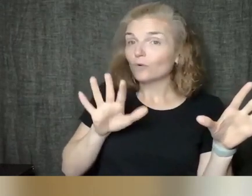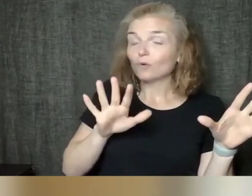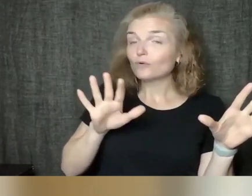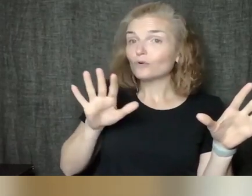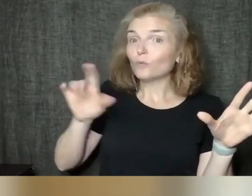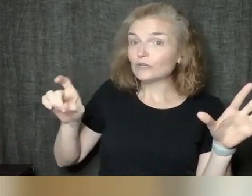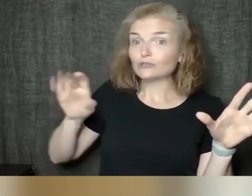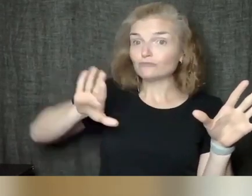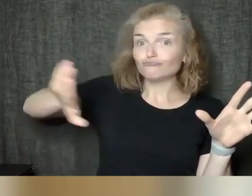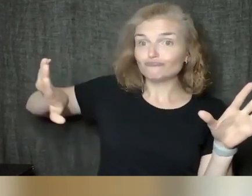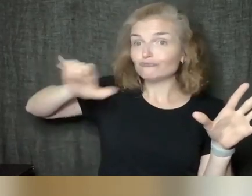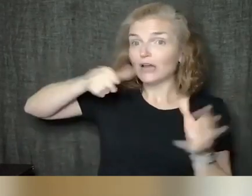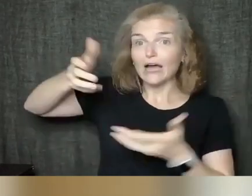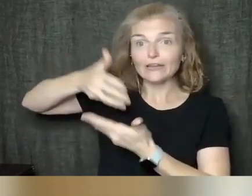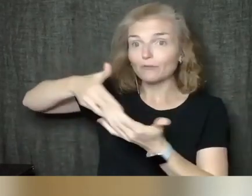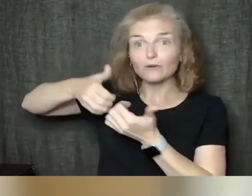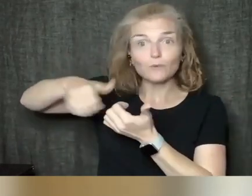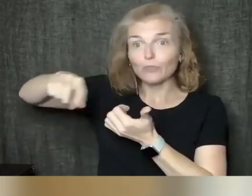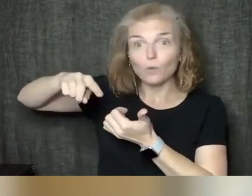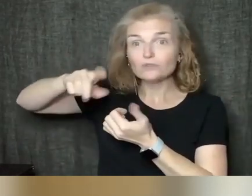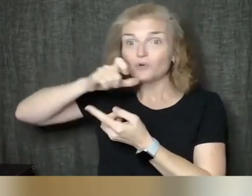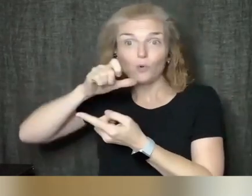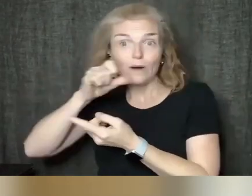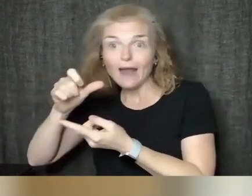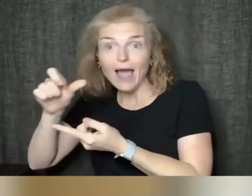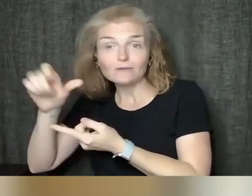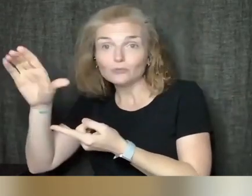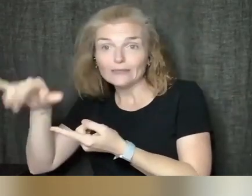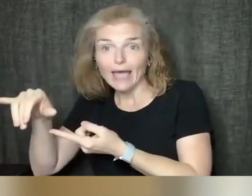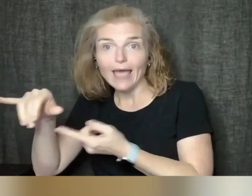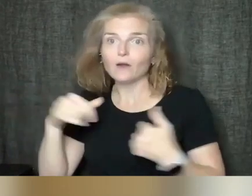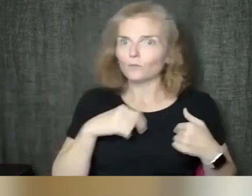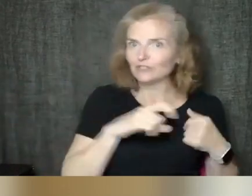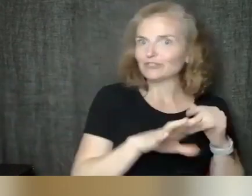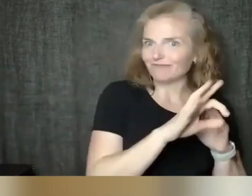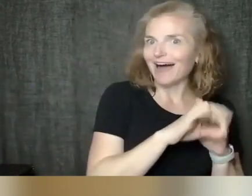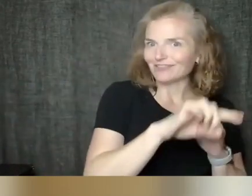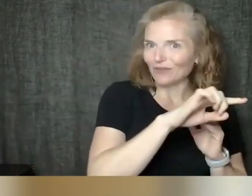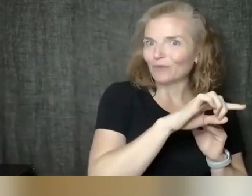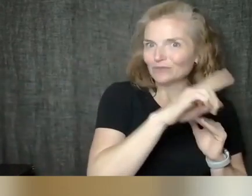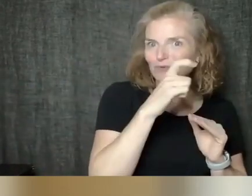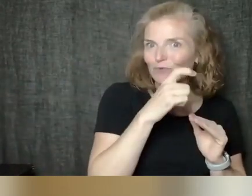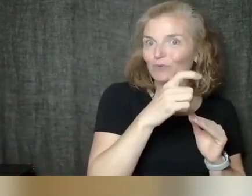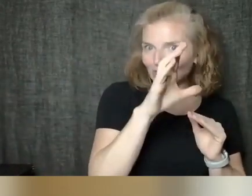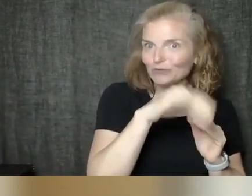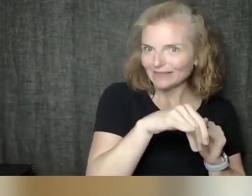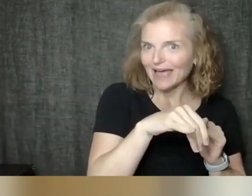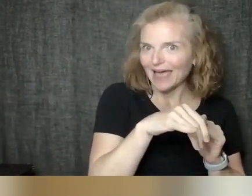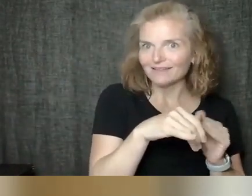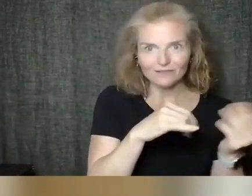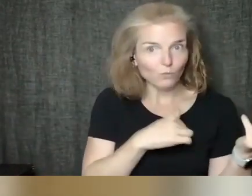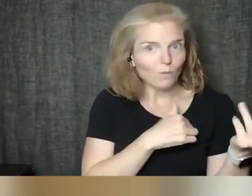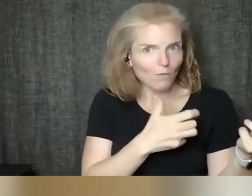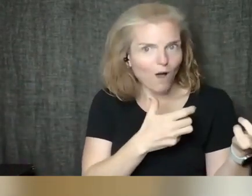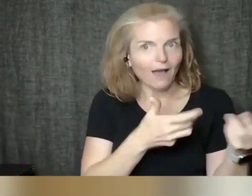our commitment to virtue. So in a way, it sounds like we should hang out with those people who are like